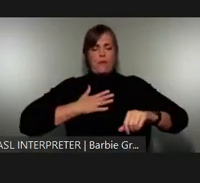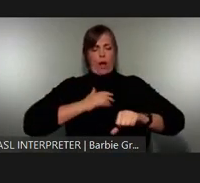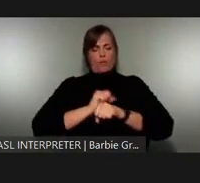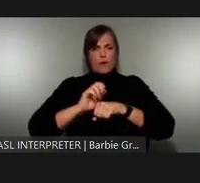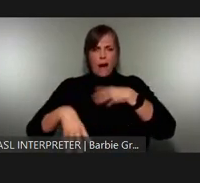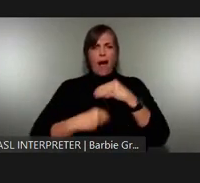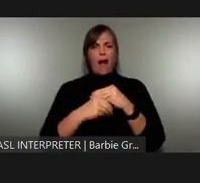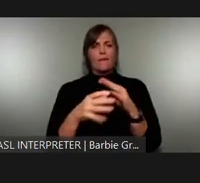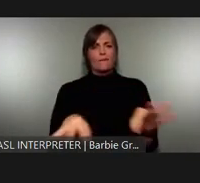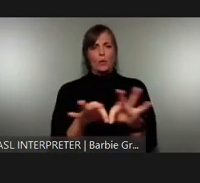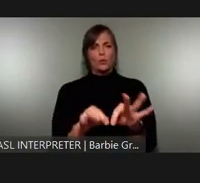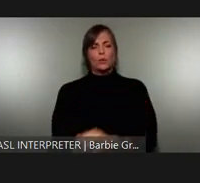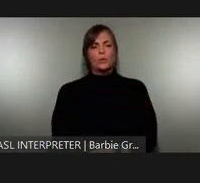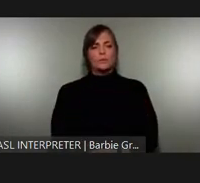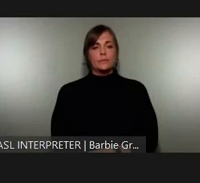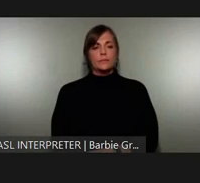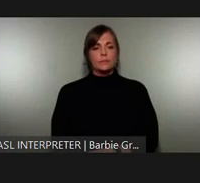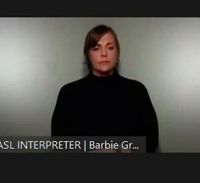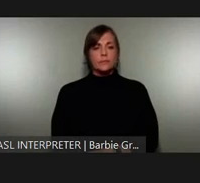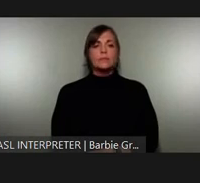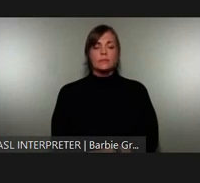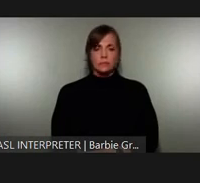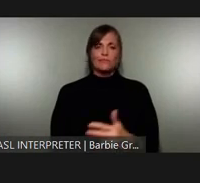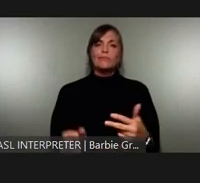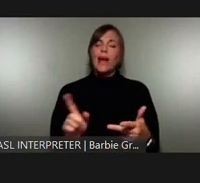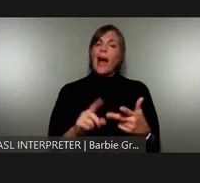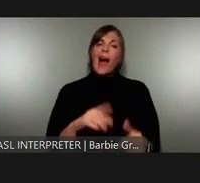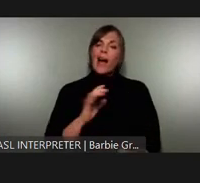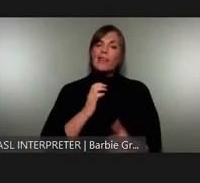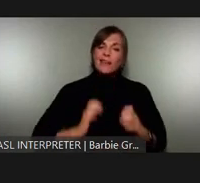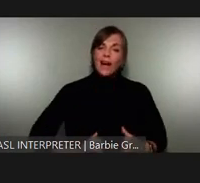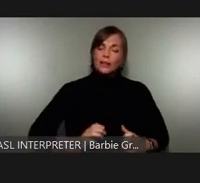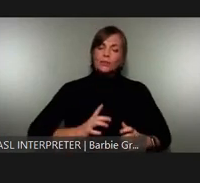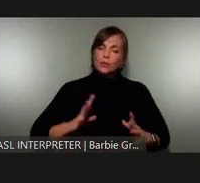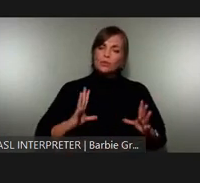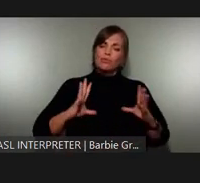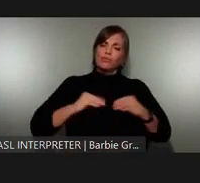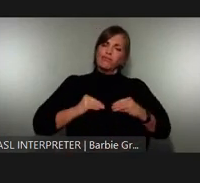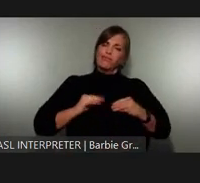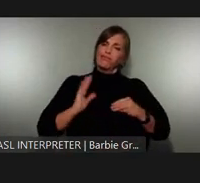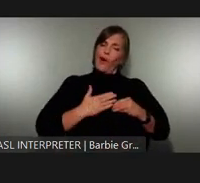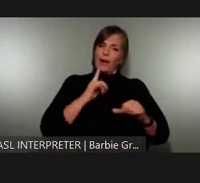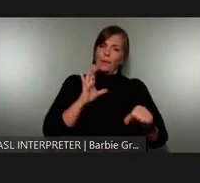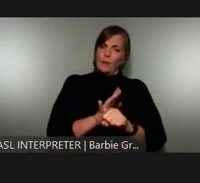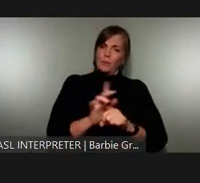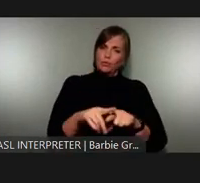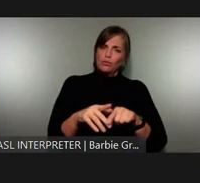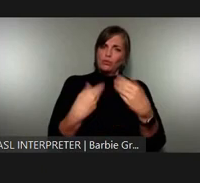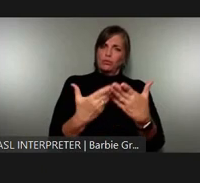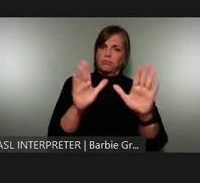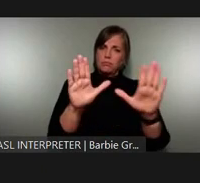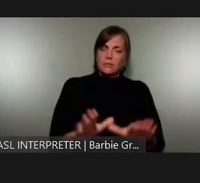value. And then customers who embrace your commitment to excellence. It's one thing to deliver